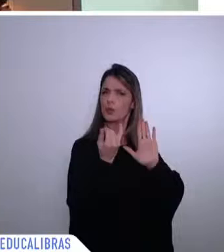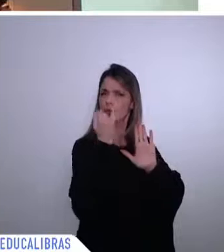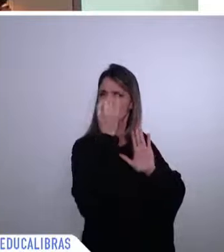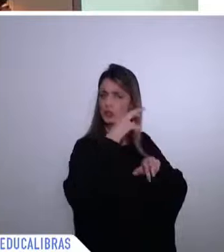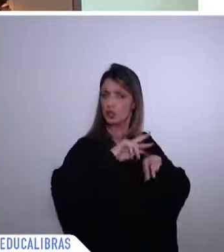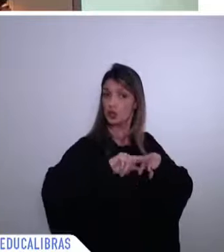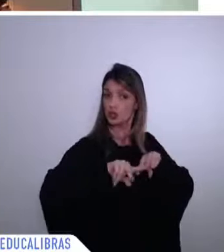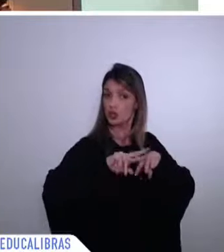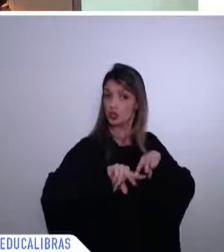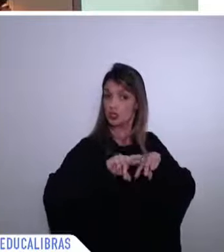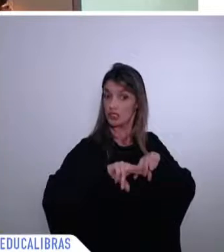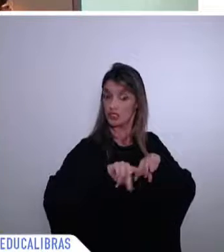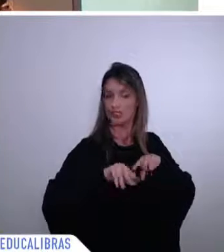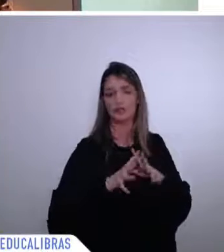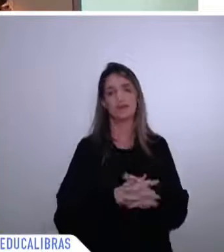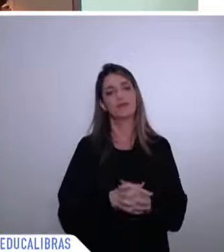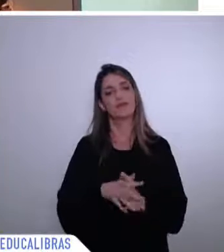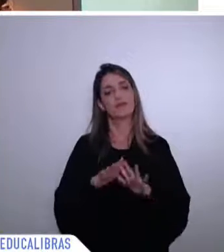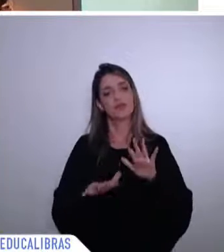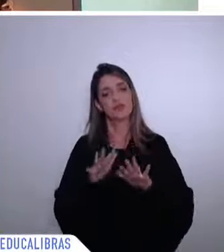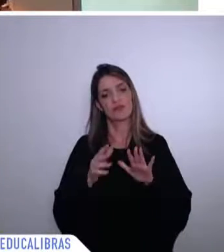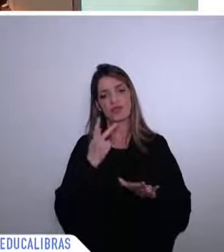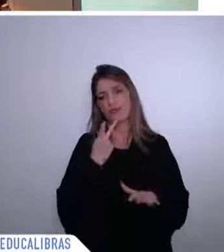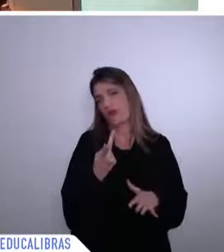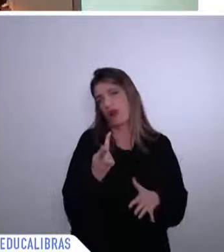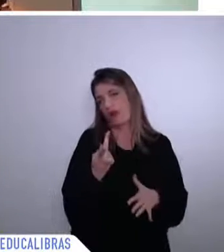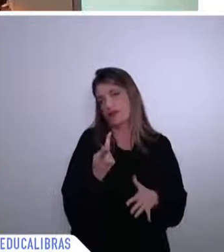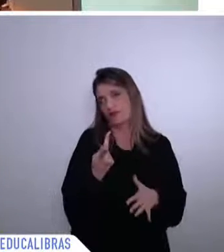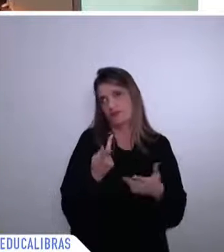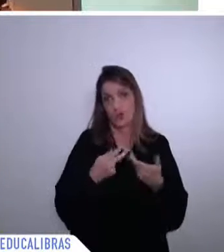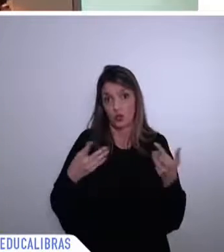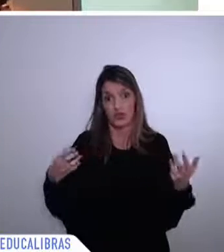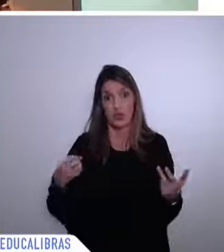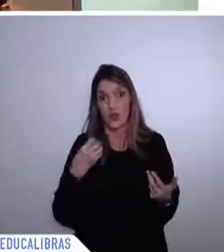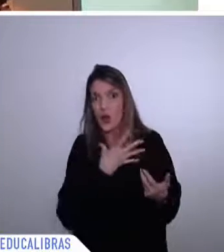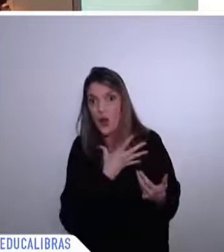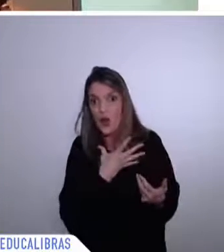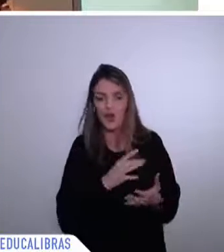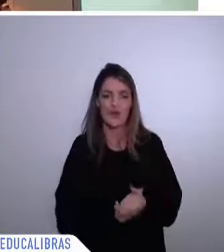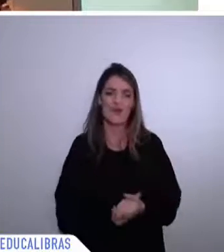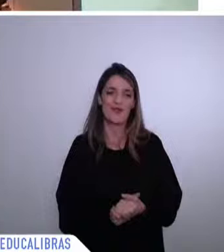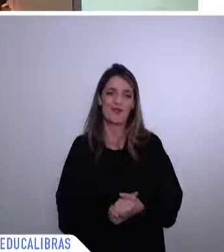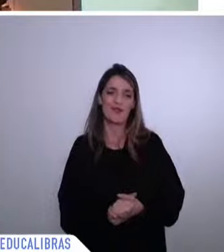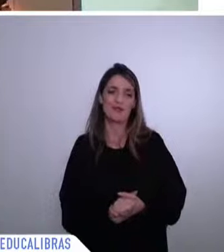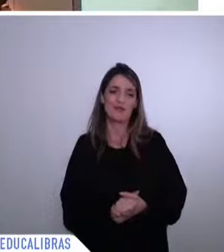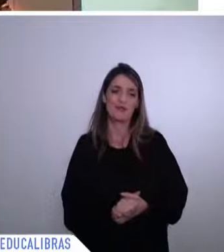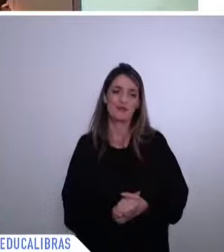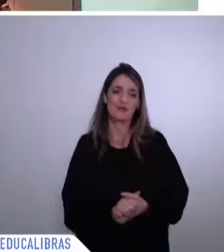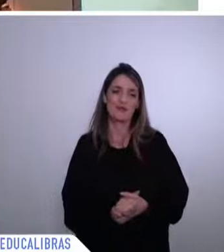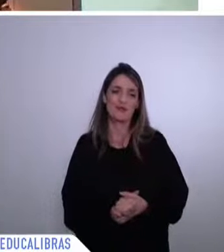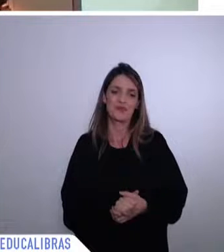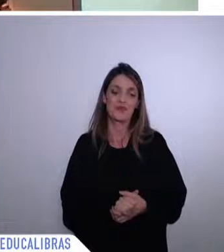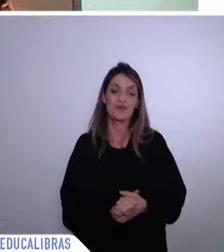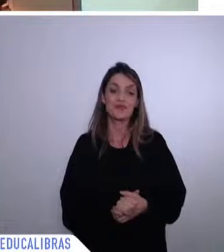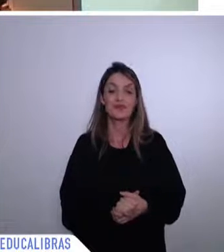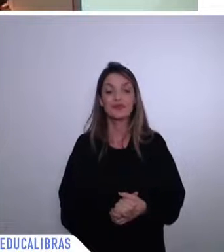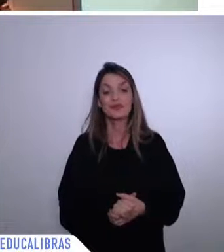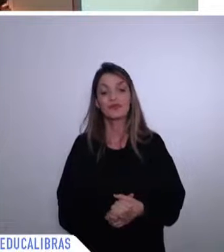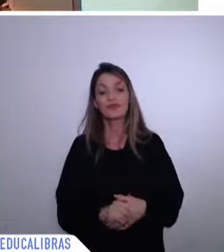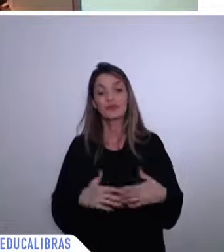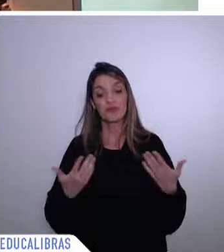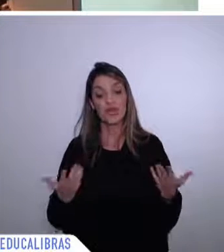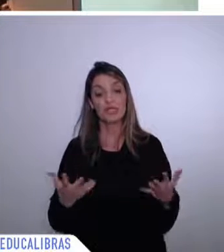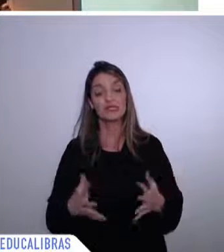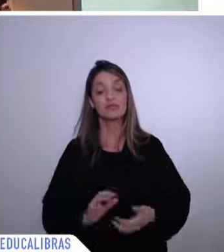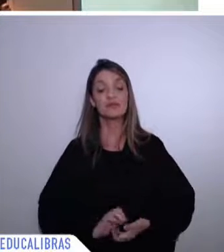and to bring gender to the main stage. Maybe I may mention one or two new things to some of you,